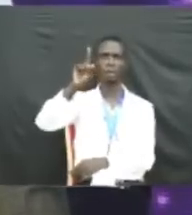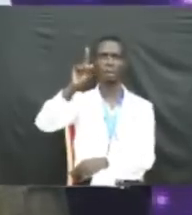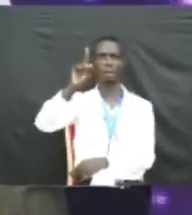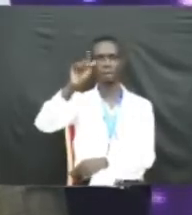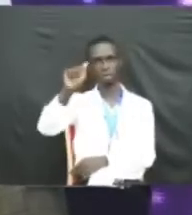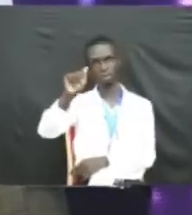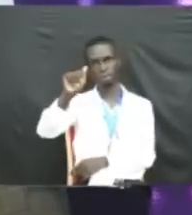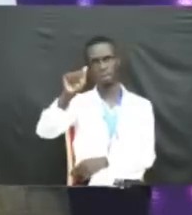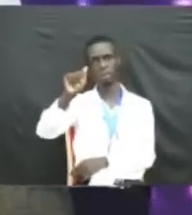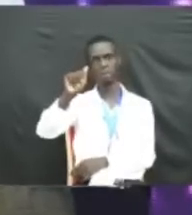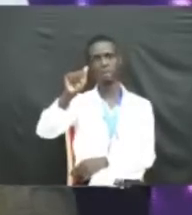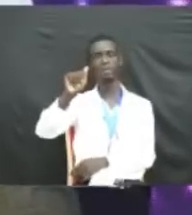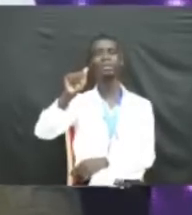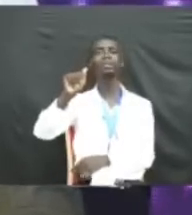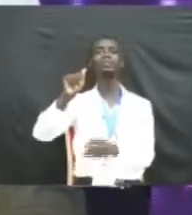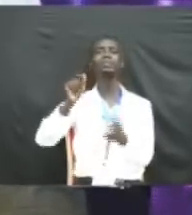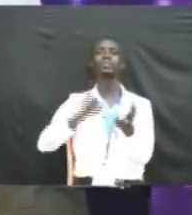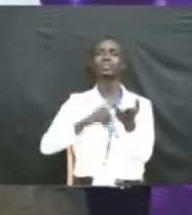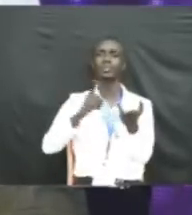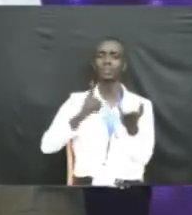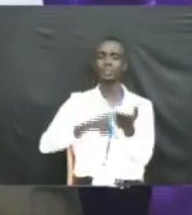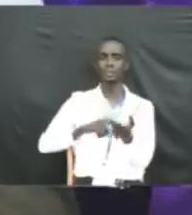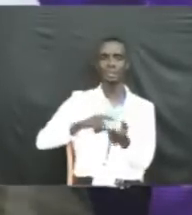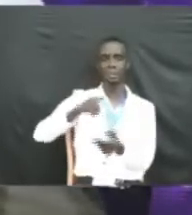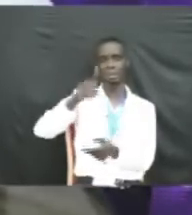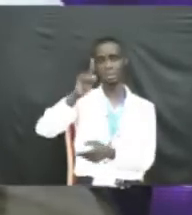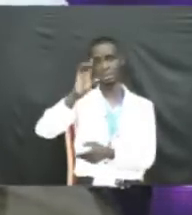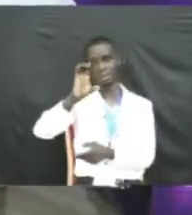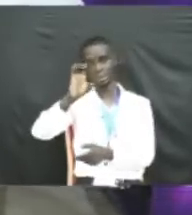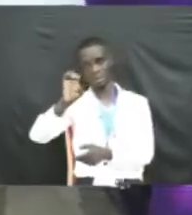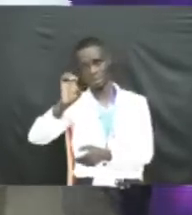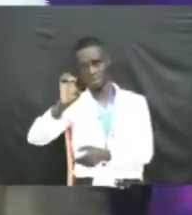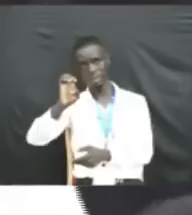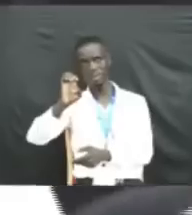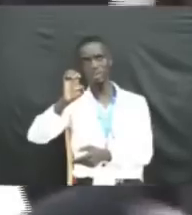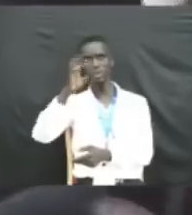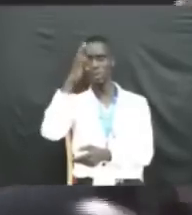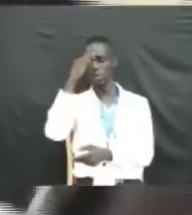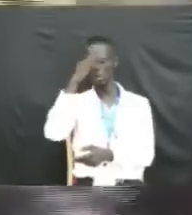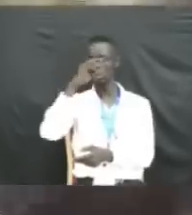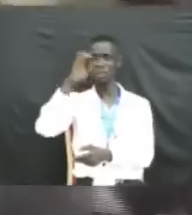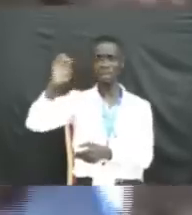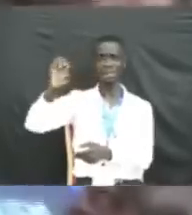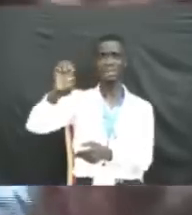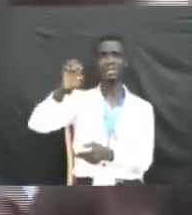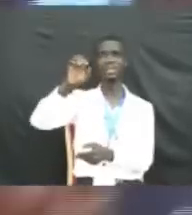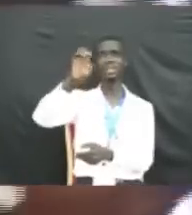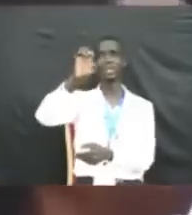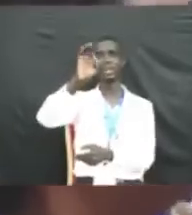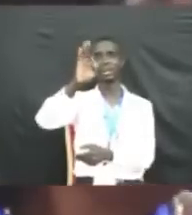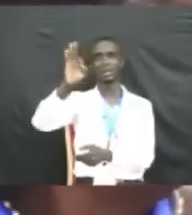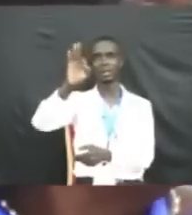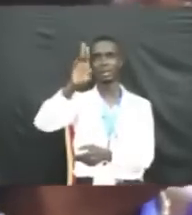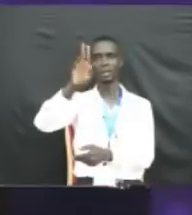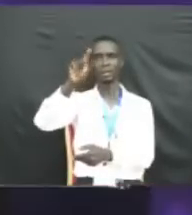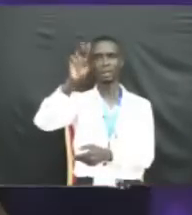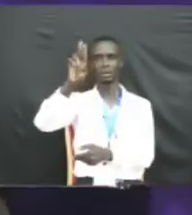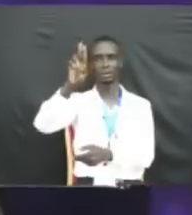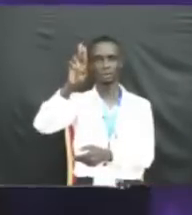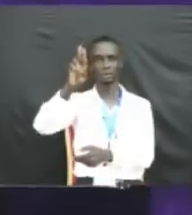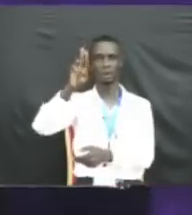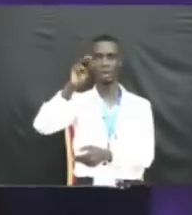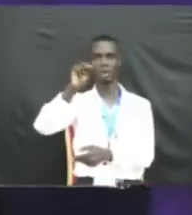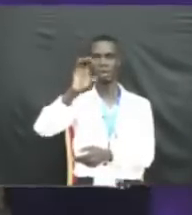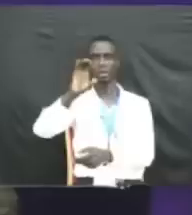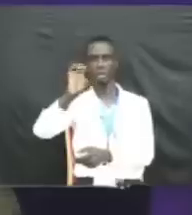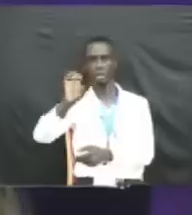Dwam DCa East Alhajub Kasim Futu MC will come